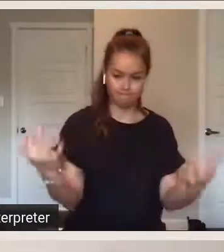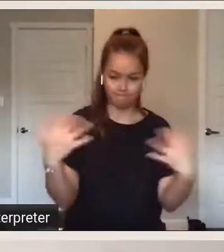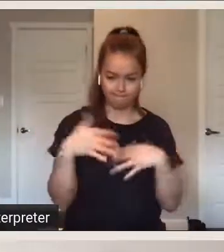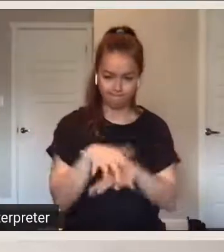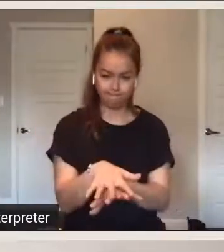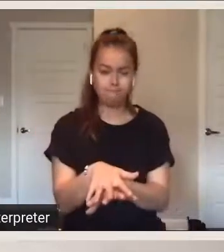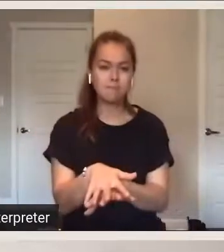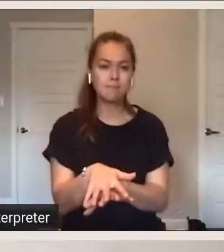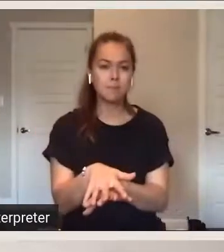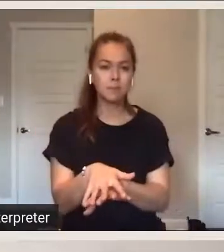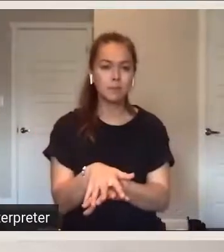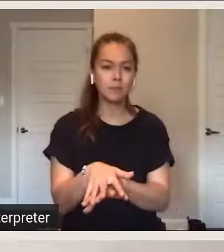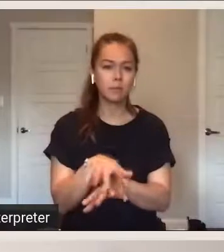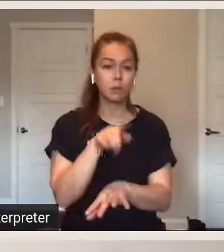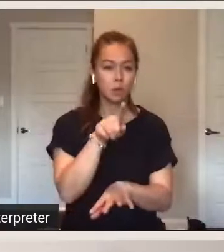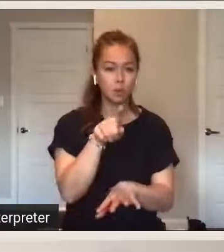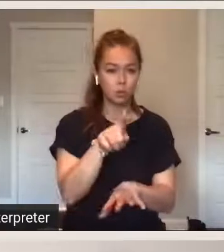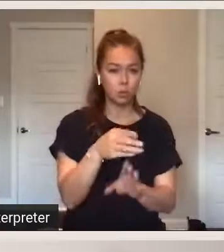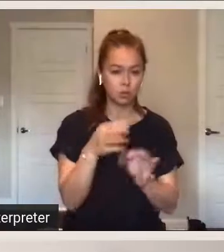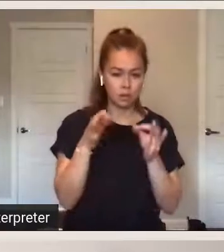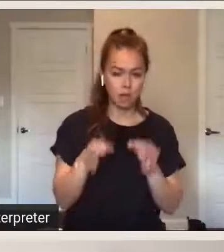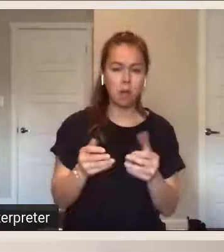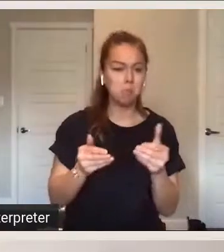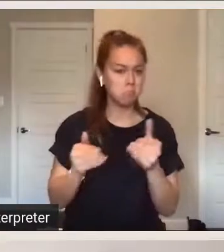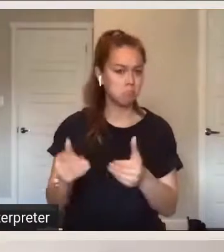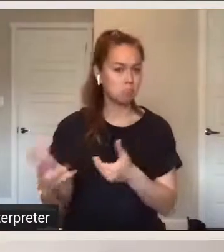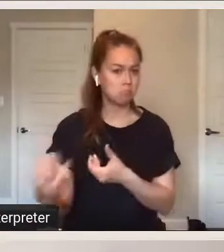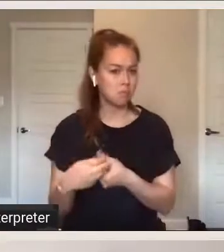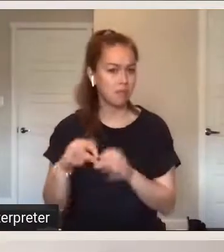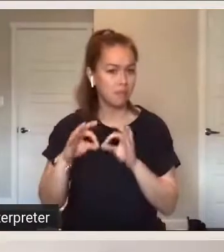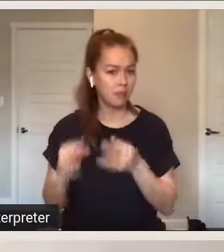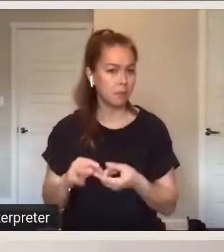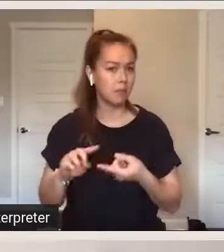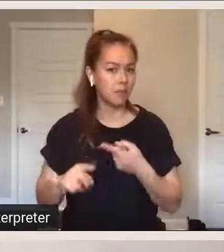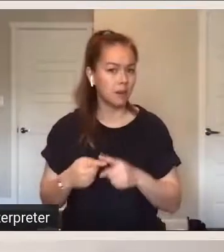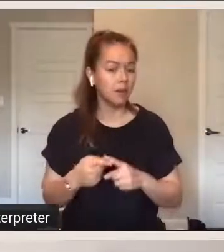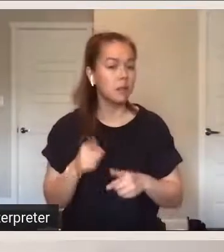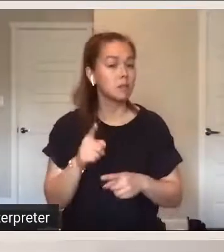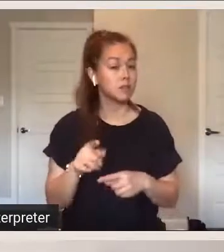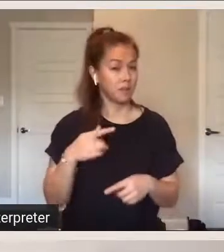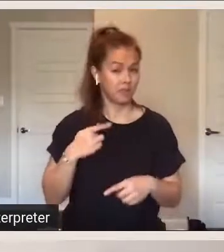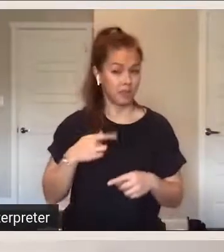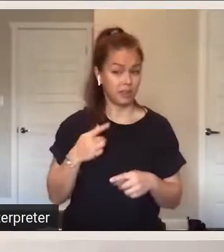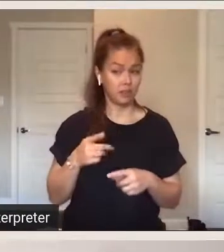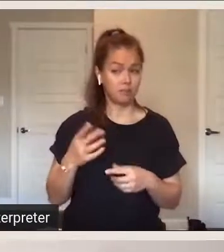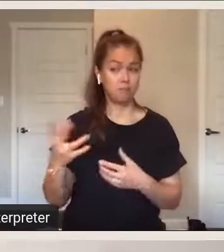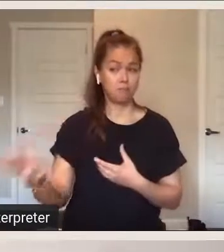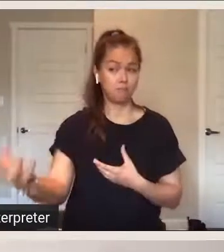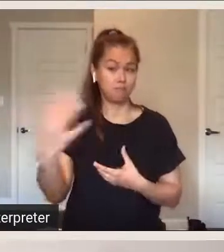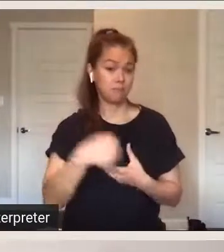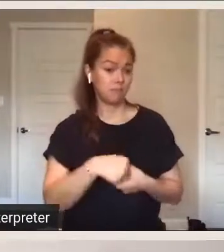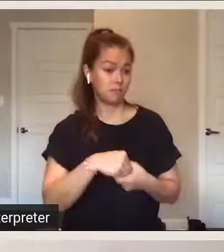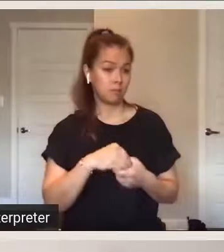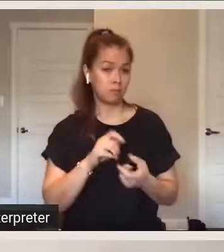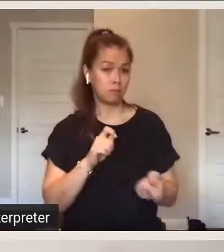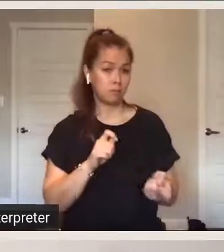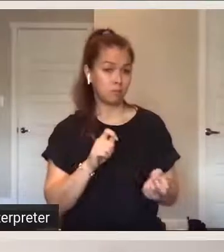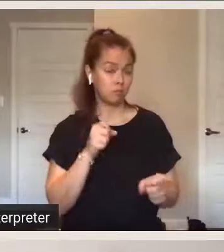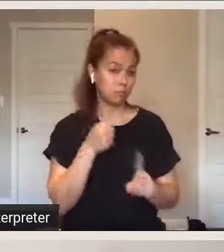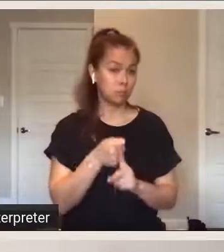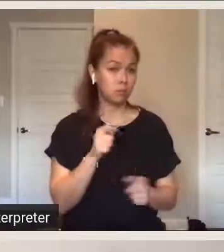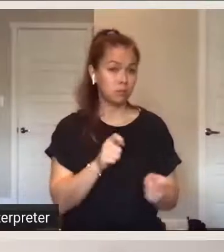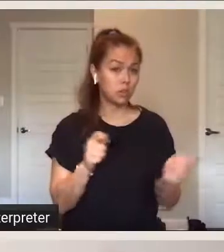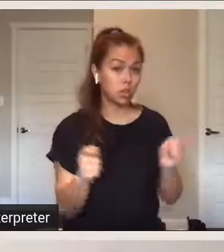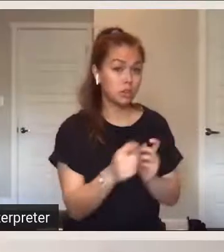to be part like of the film, like in terms of like thinking about the script, were there scenes that ended up being unscripted and just like played